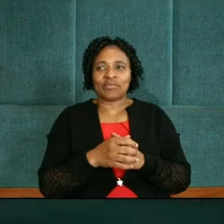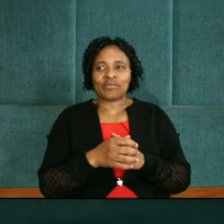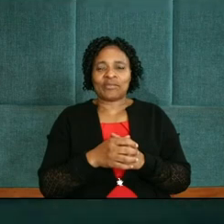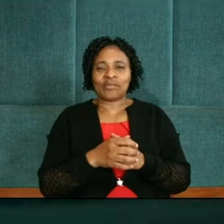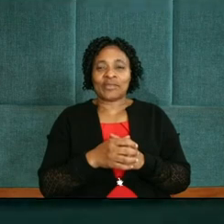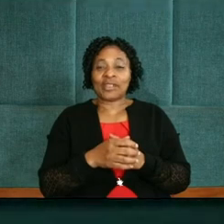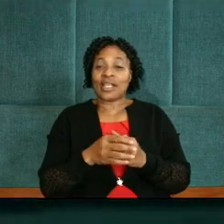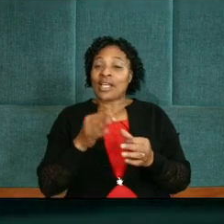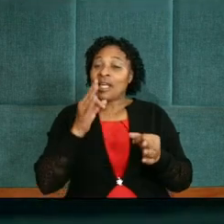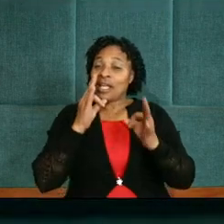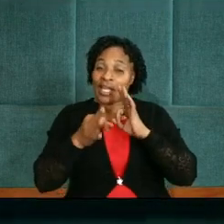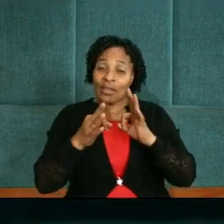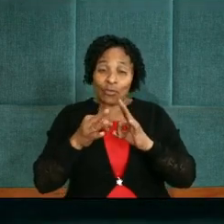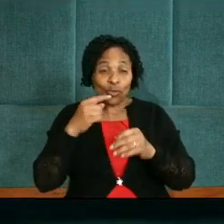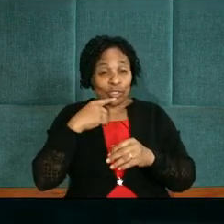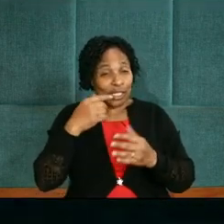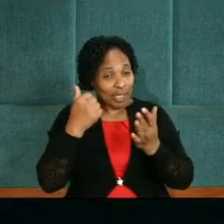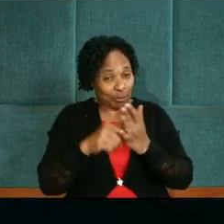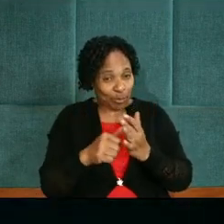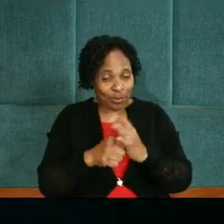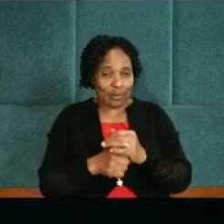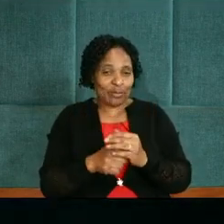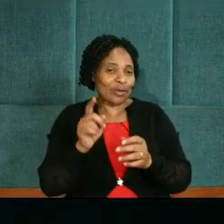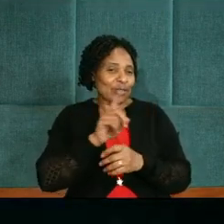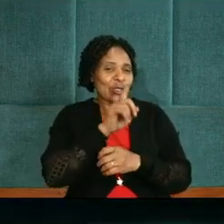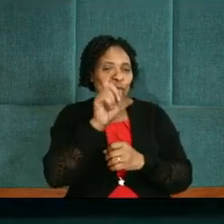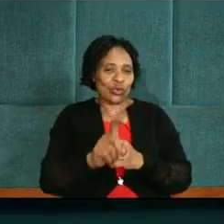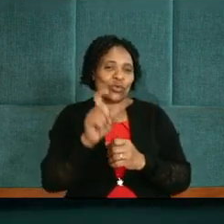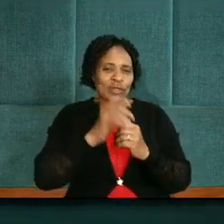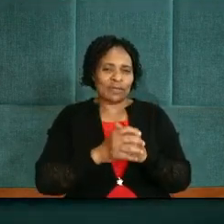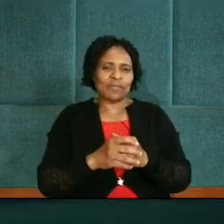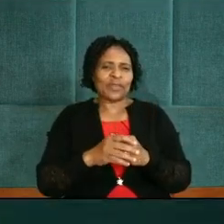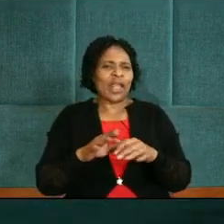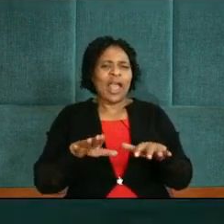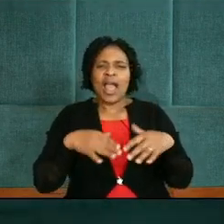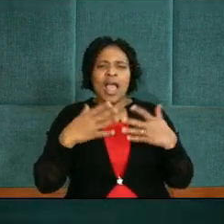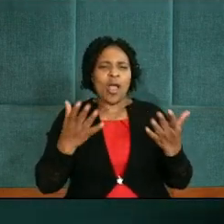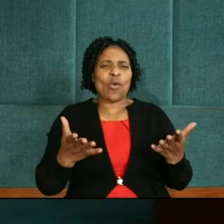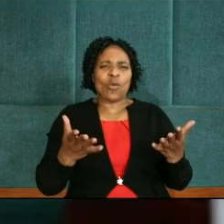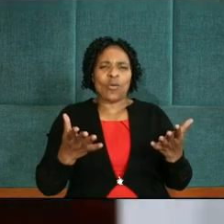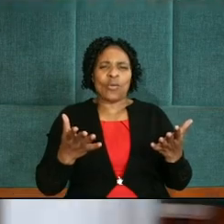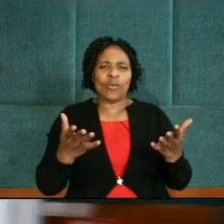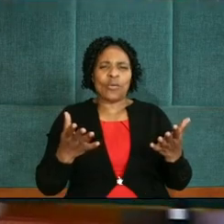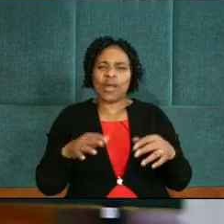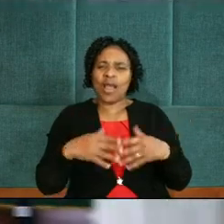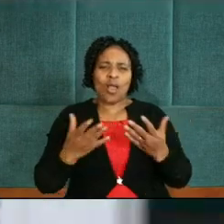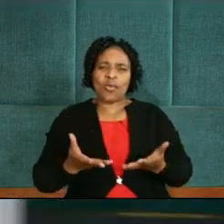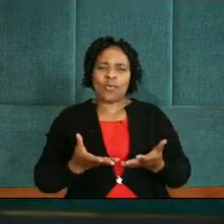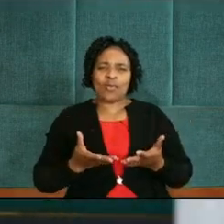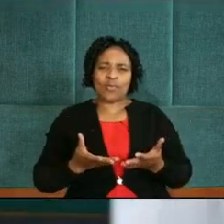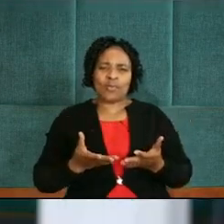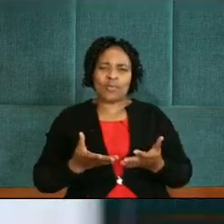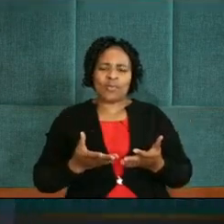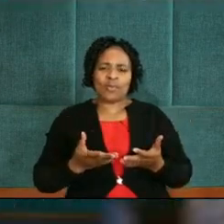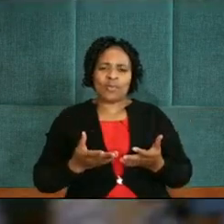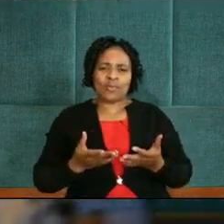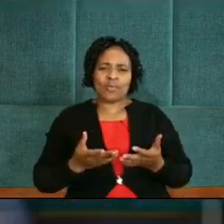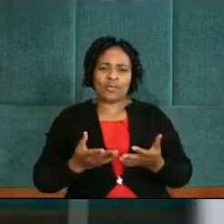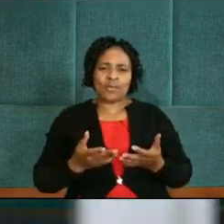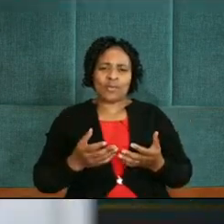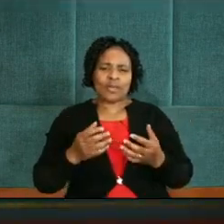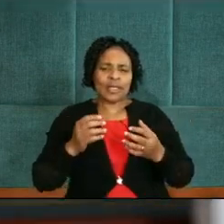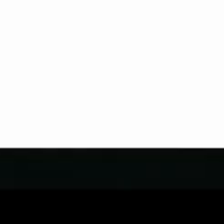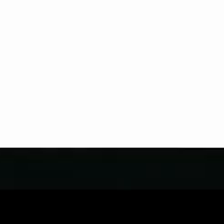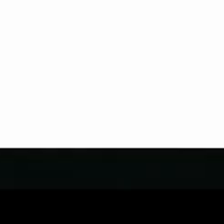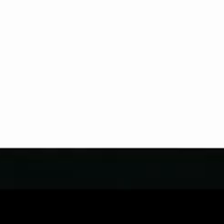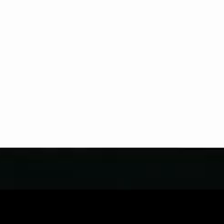if you sense there is a problem, the question is, how, brother preacher, how do I guarantee